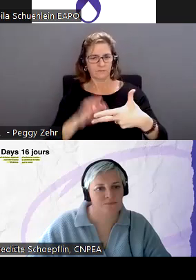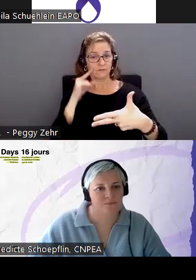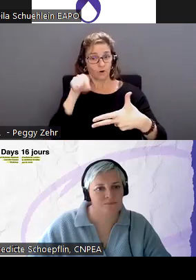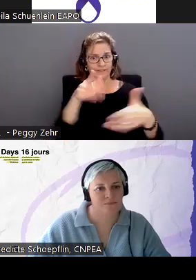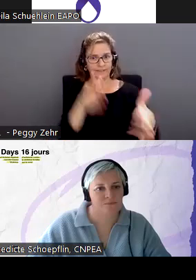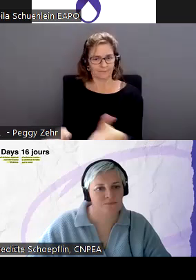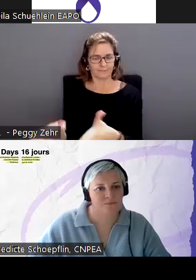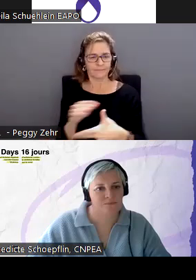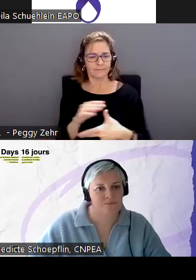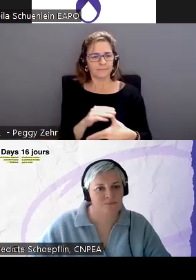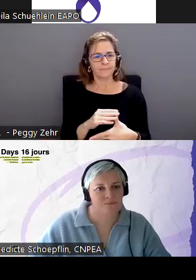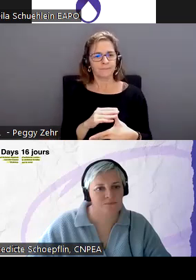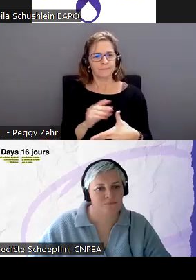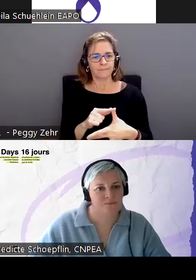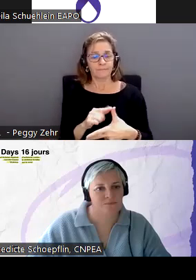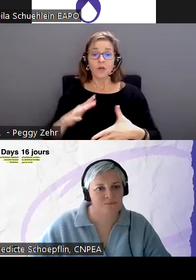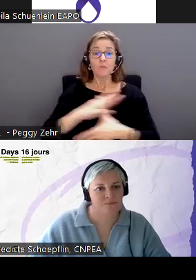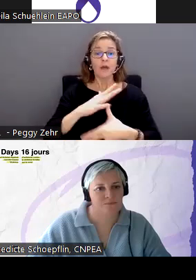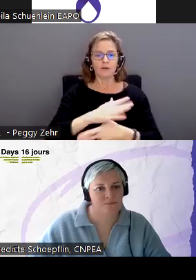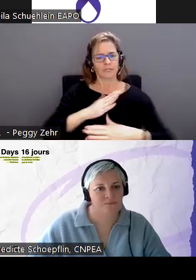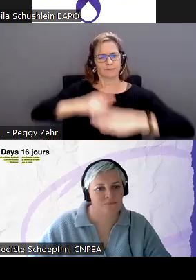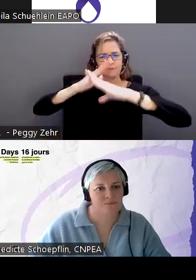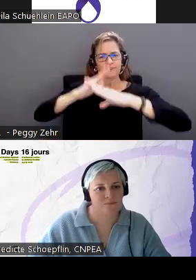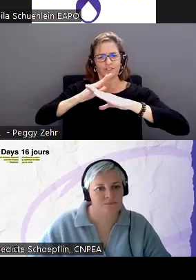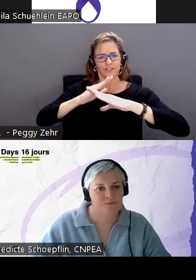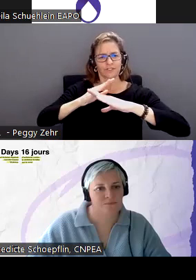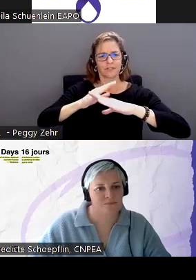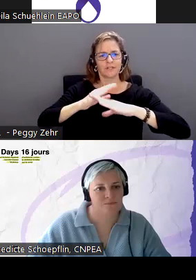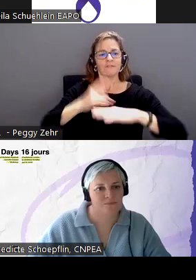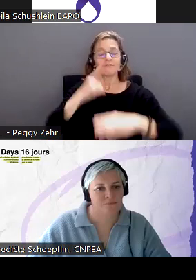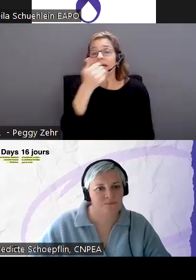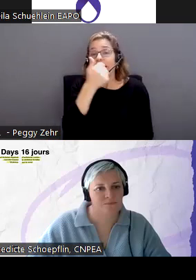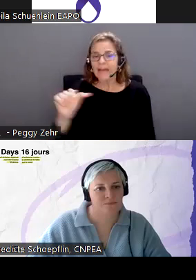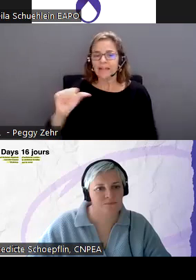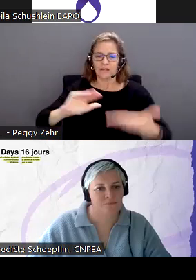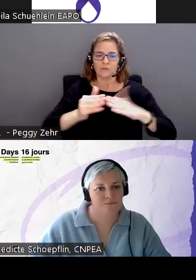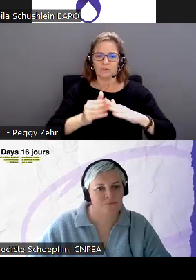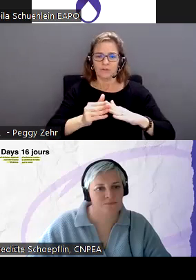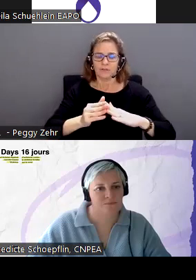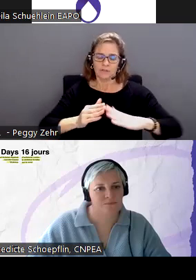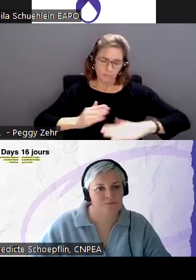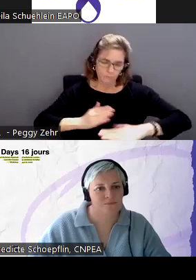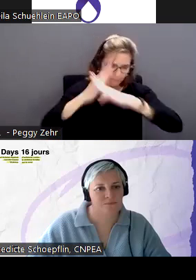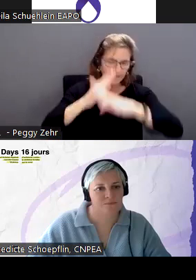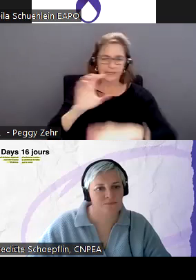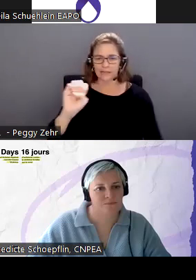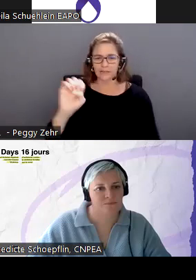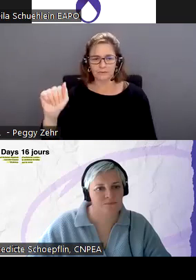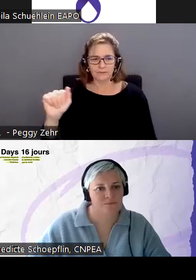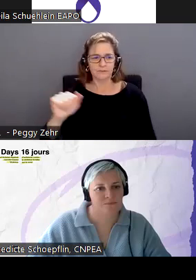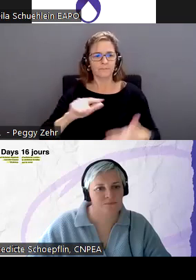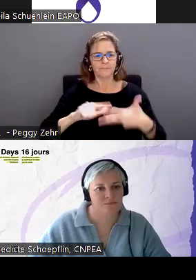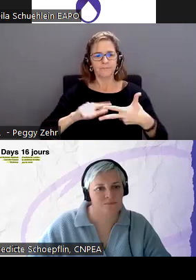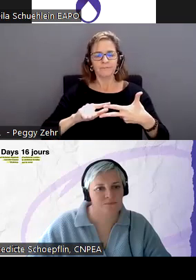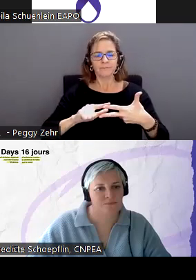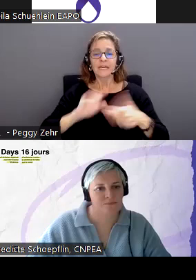plan. You know, we want to prioritize prevention in every community. We need to establish and support elder abuse